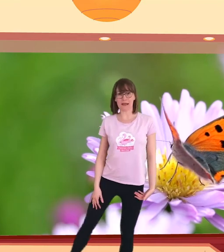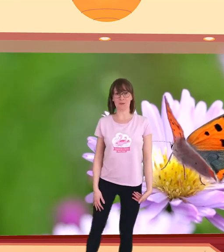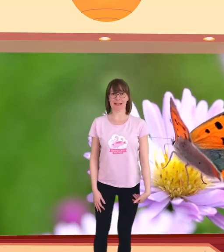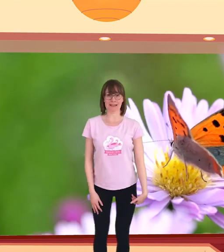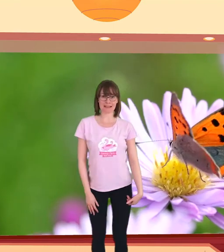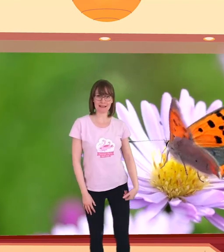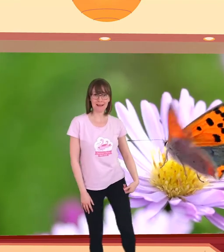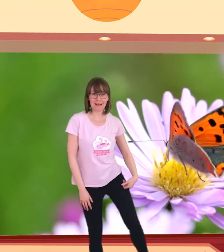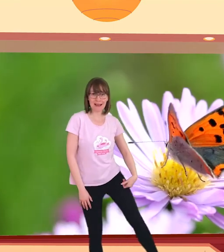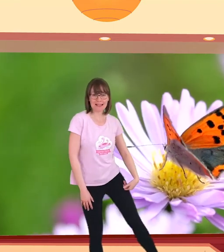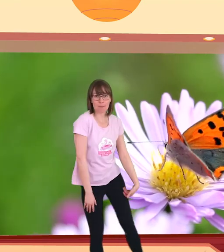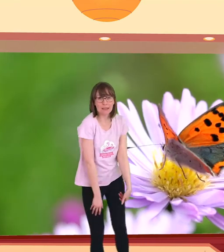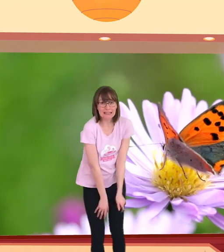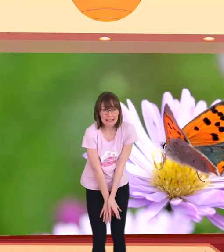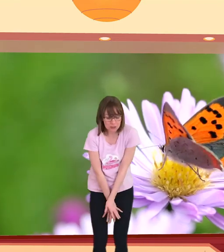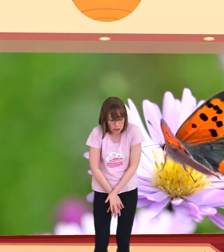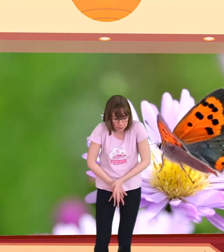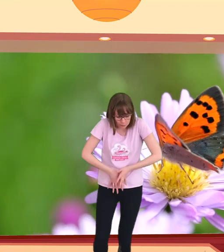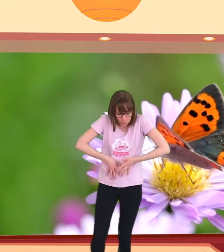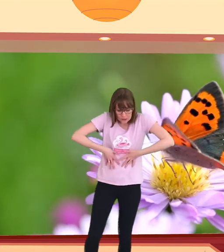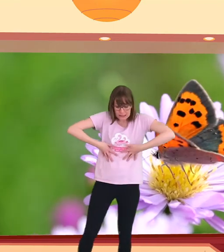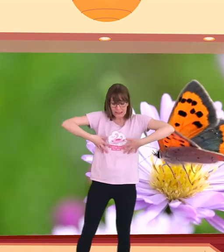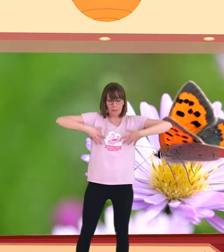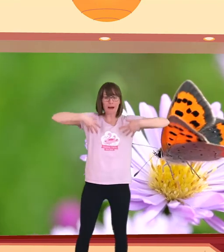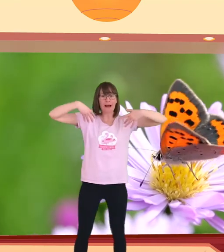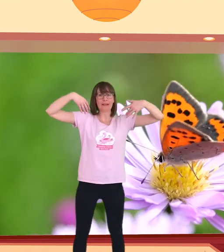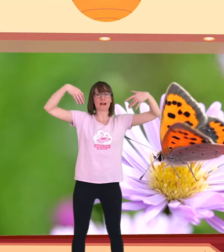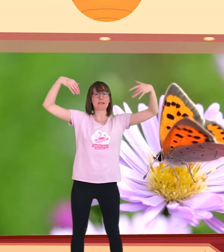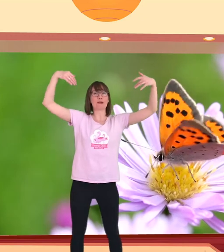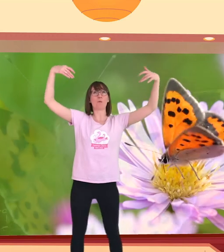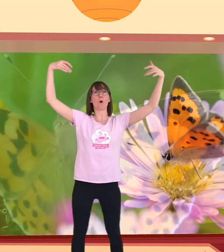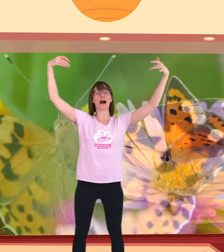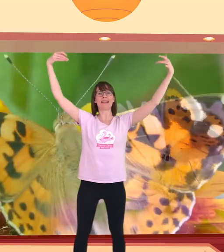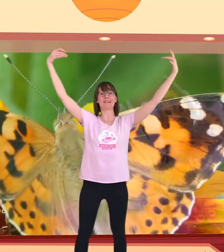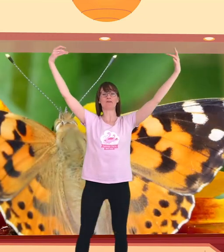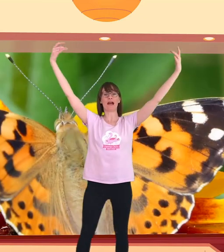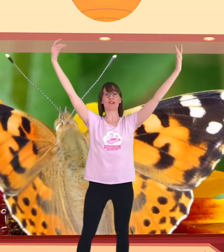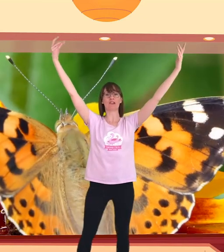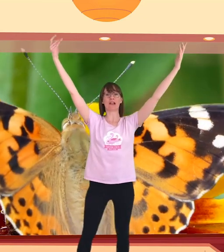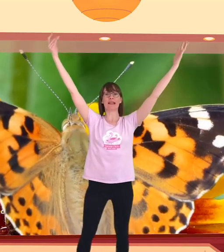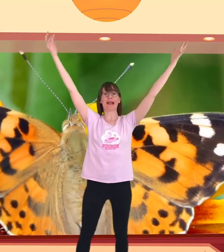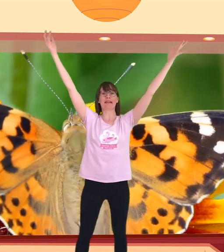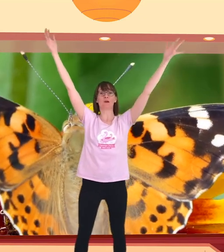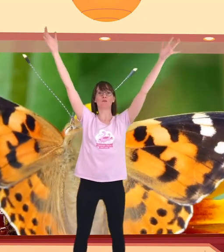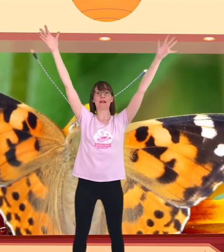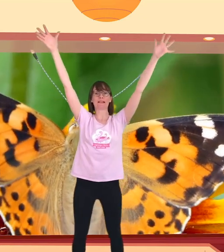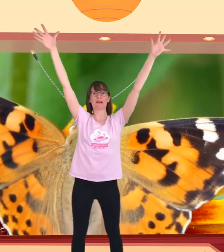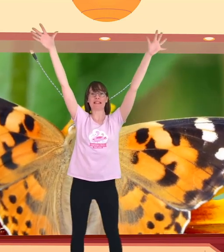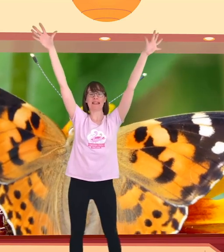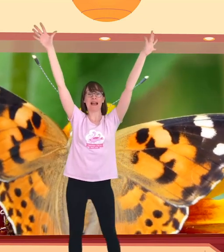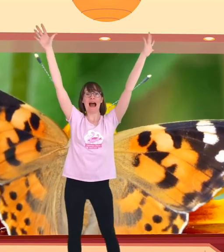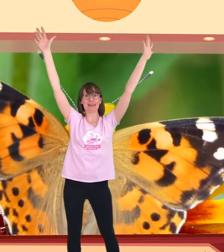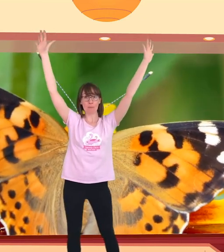legs to make wings. It's completely up to you, but we want to think about having a nice big wide stretch, getting those